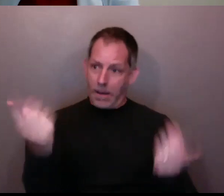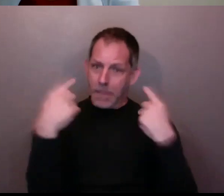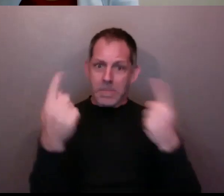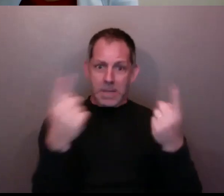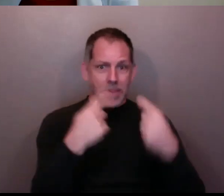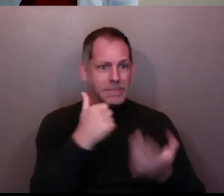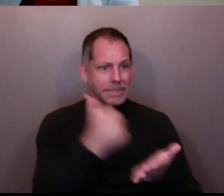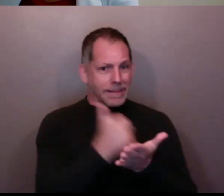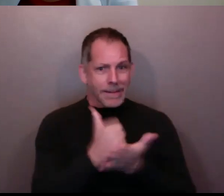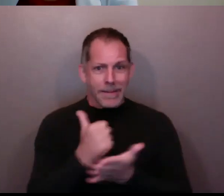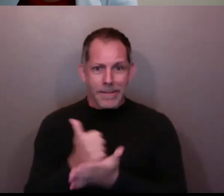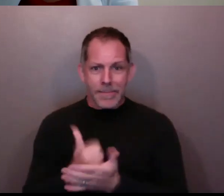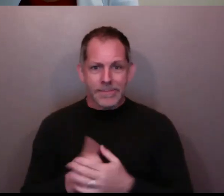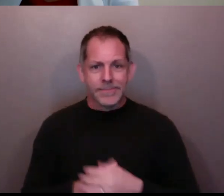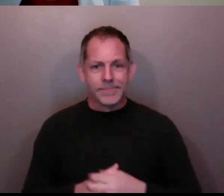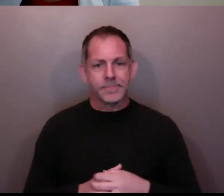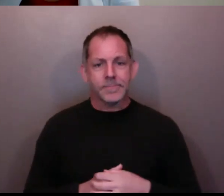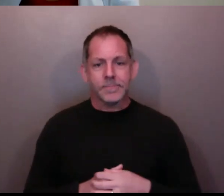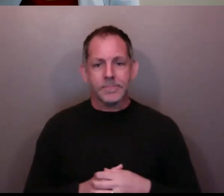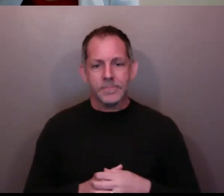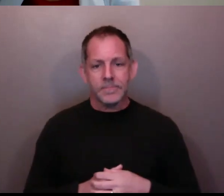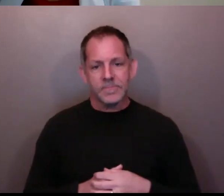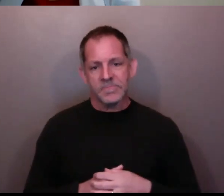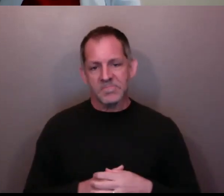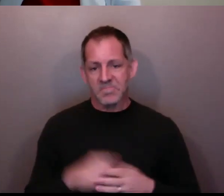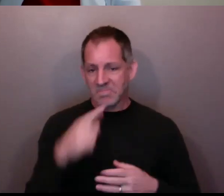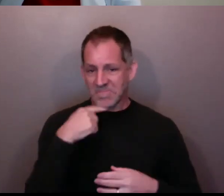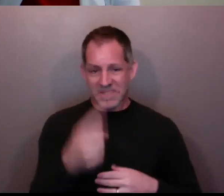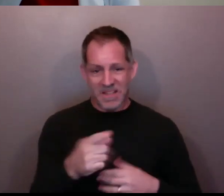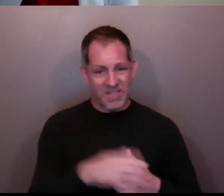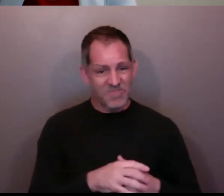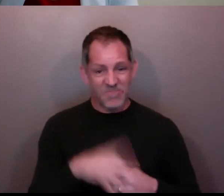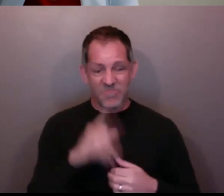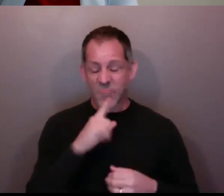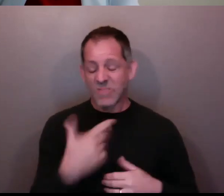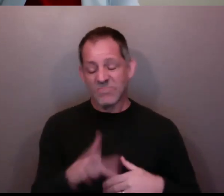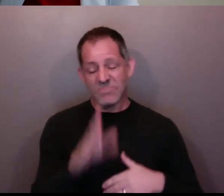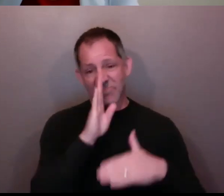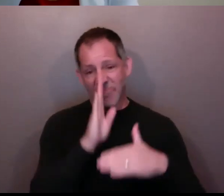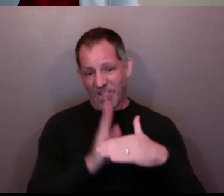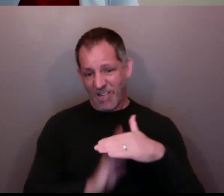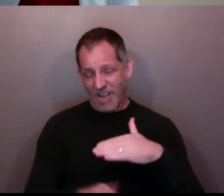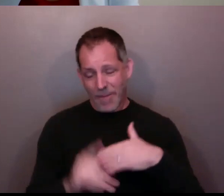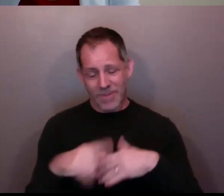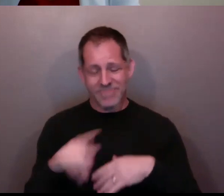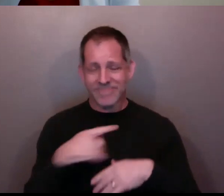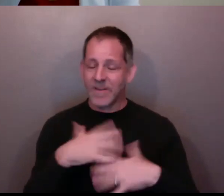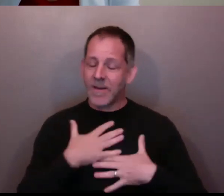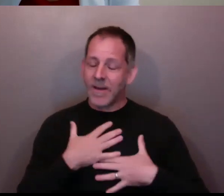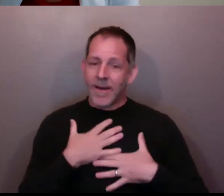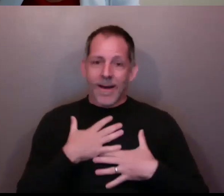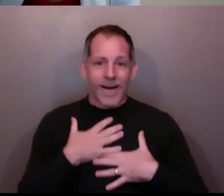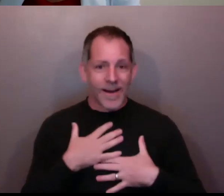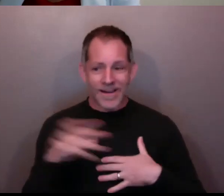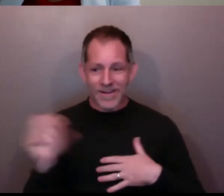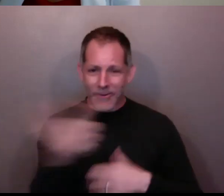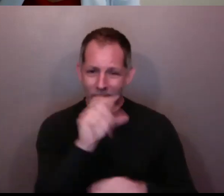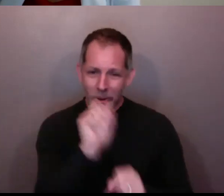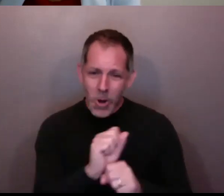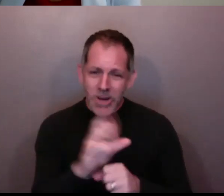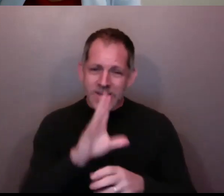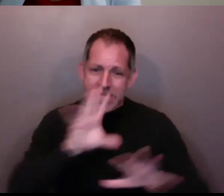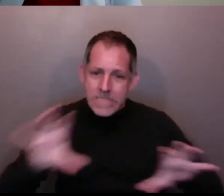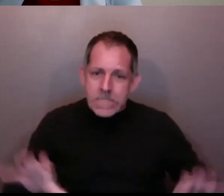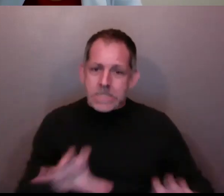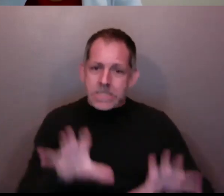I have to tell you, I'm very humbled by working in this job because I get to work with people who